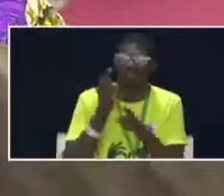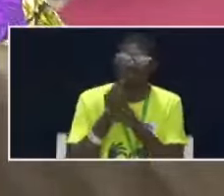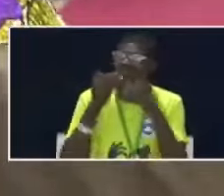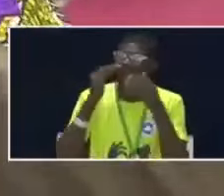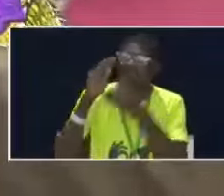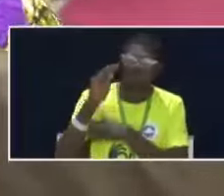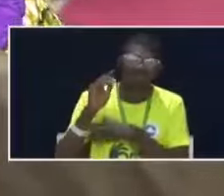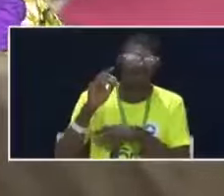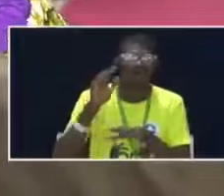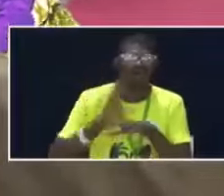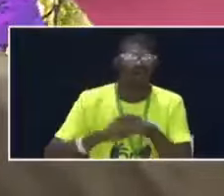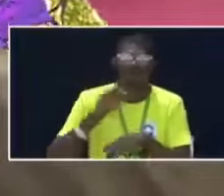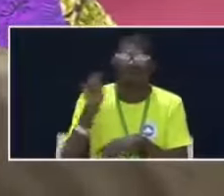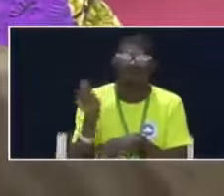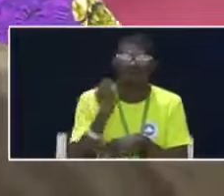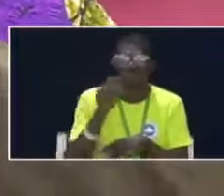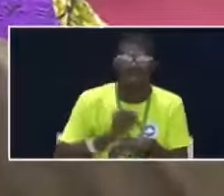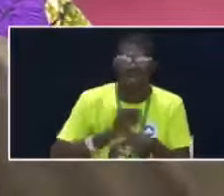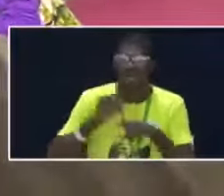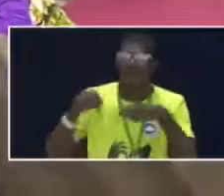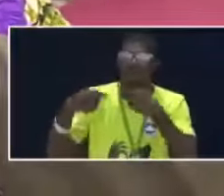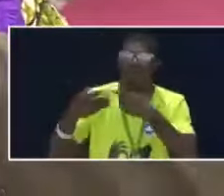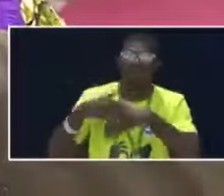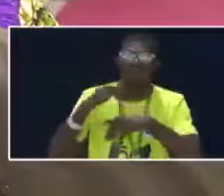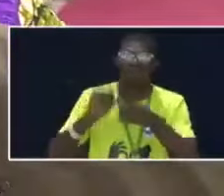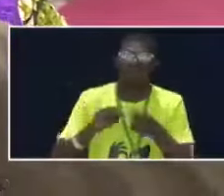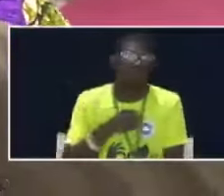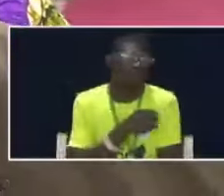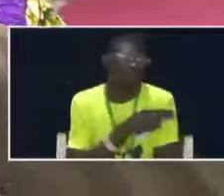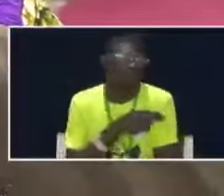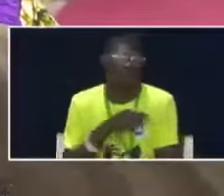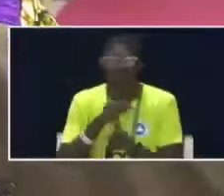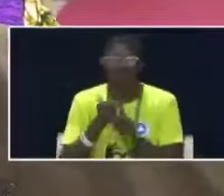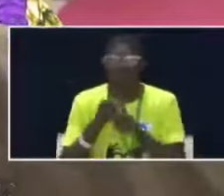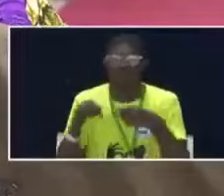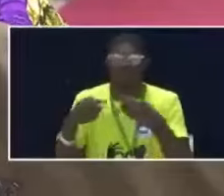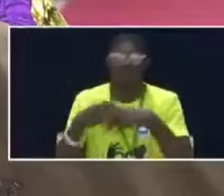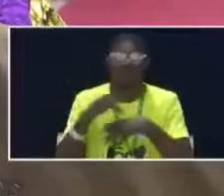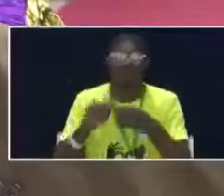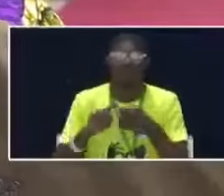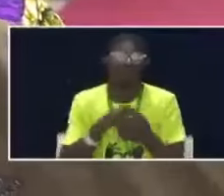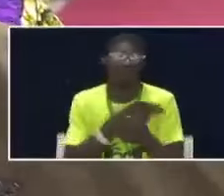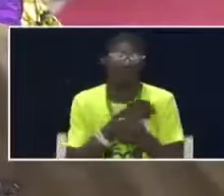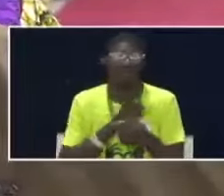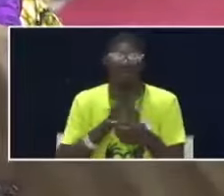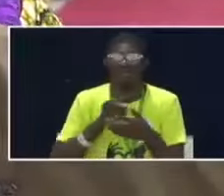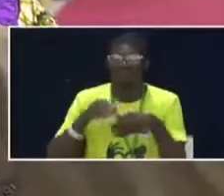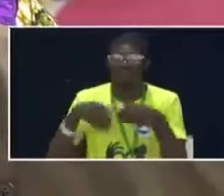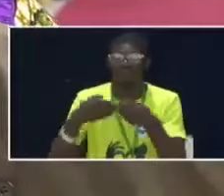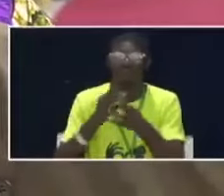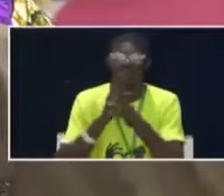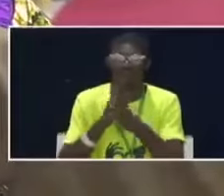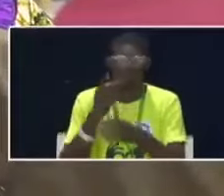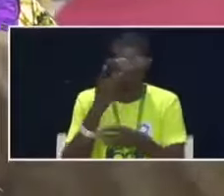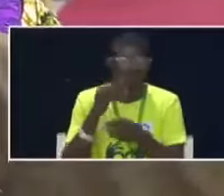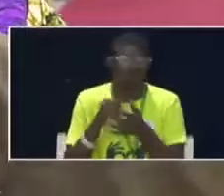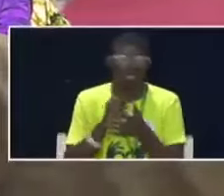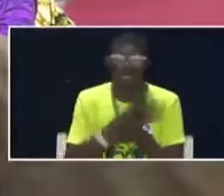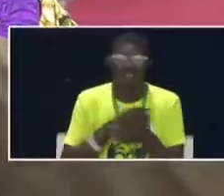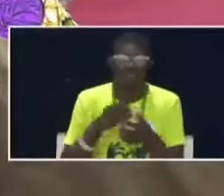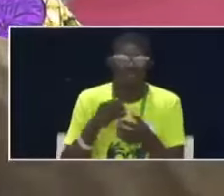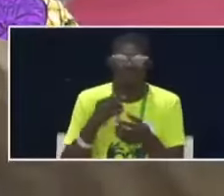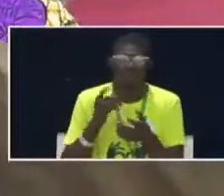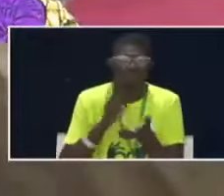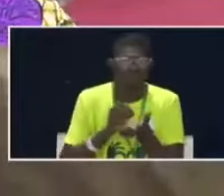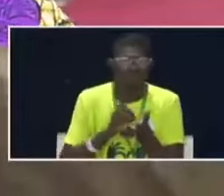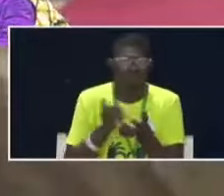So on Tuesday, I went back to the hospital. When I went back to the hospital, I gave them the result. They looked at the result. The